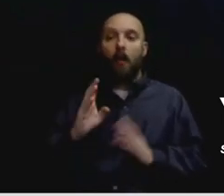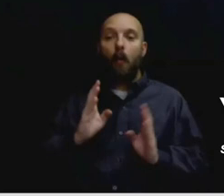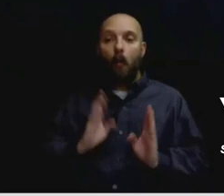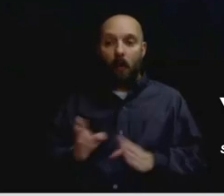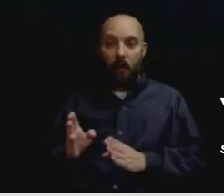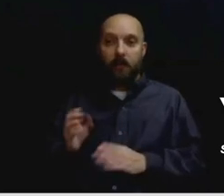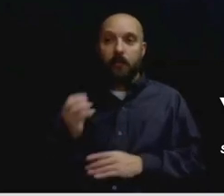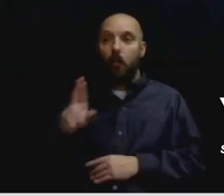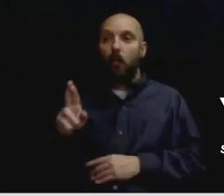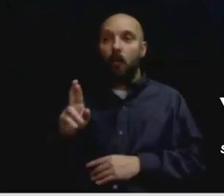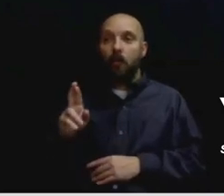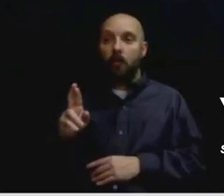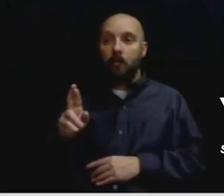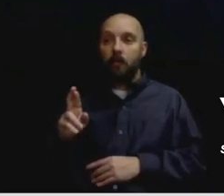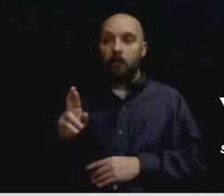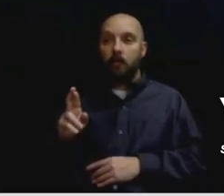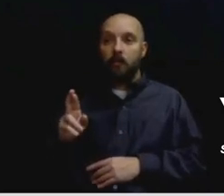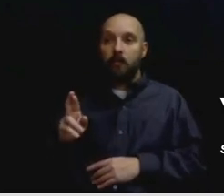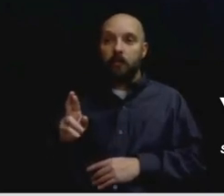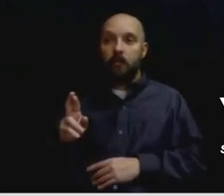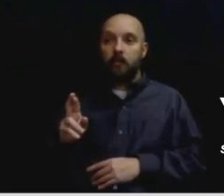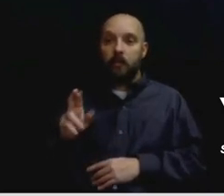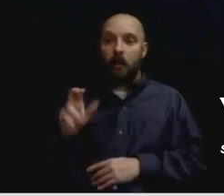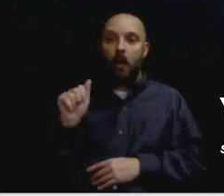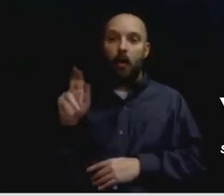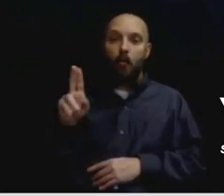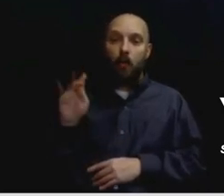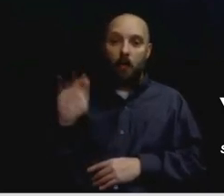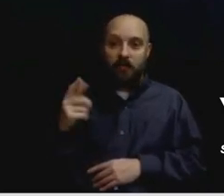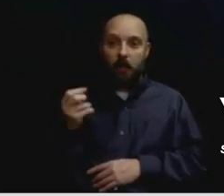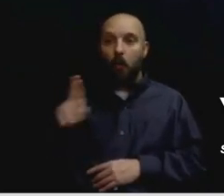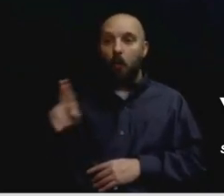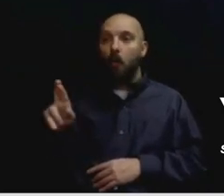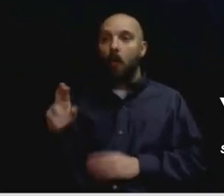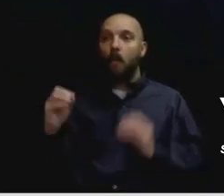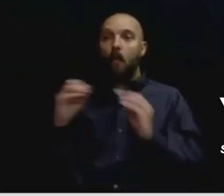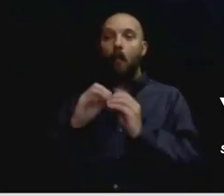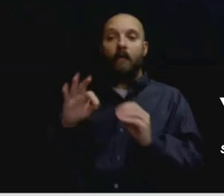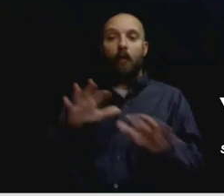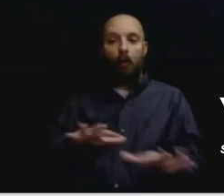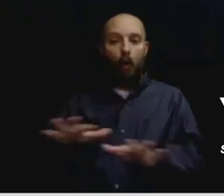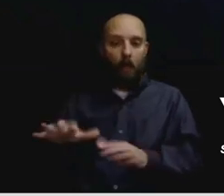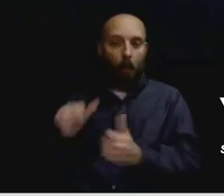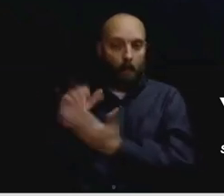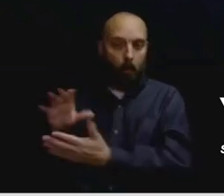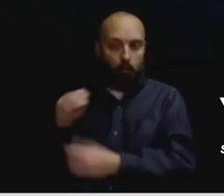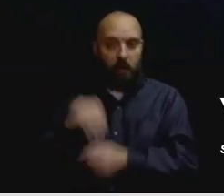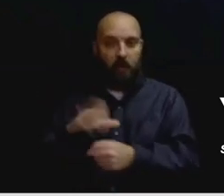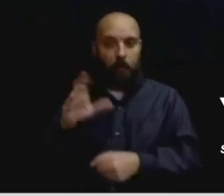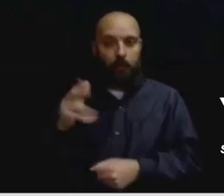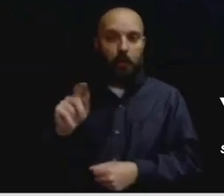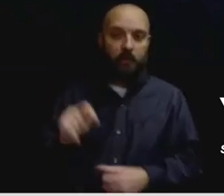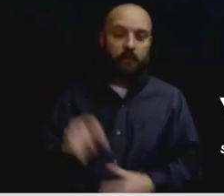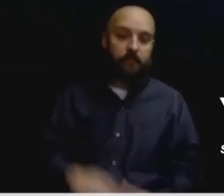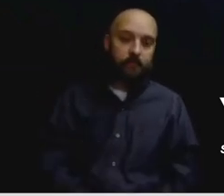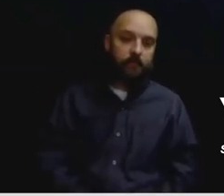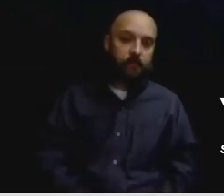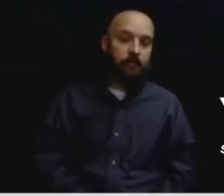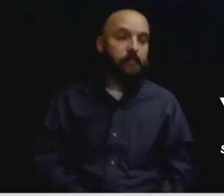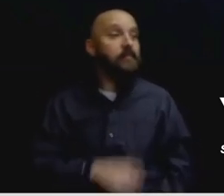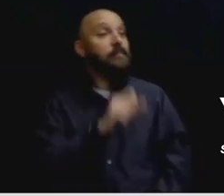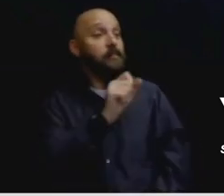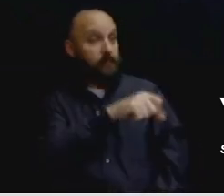or arousing or more of a calming approach in the chat. Yes,